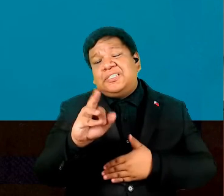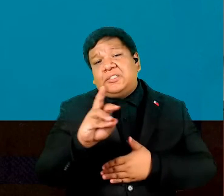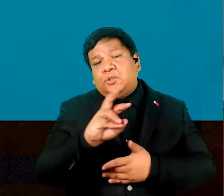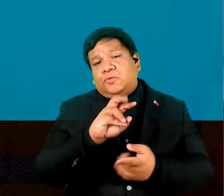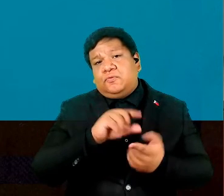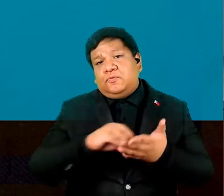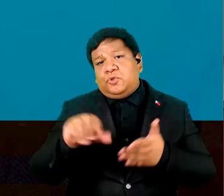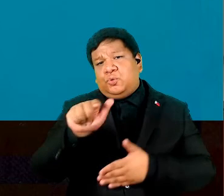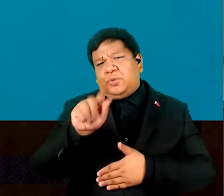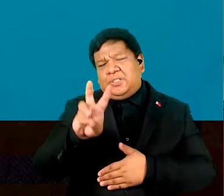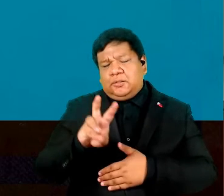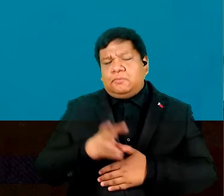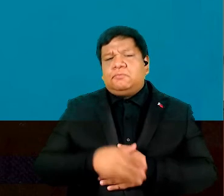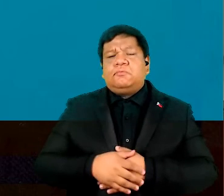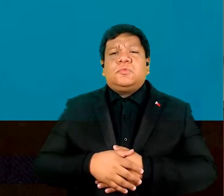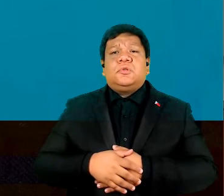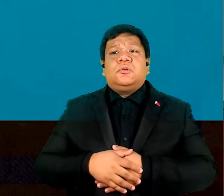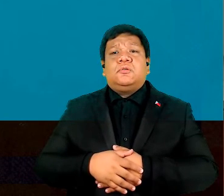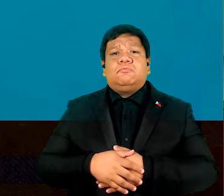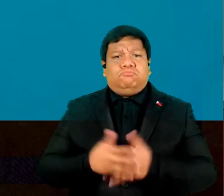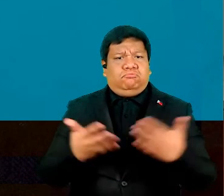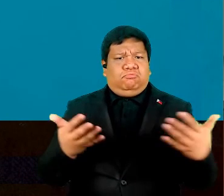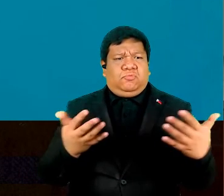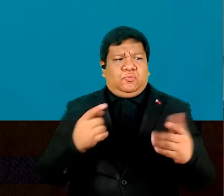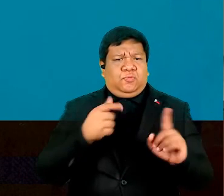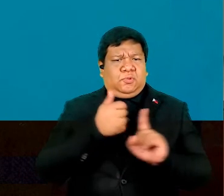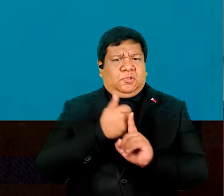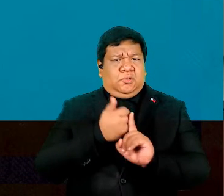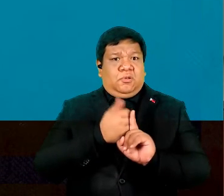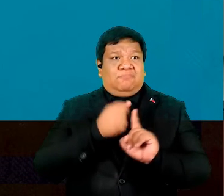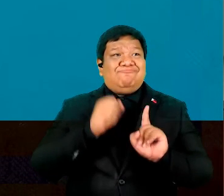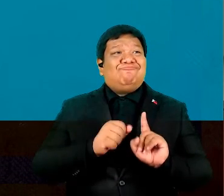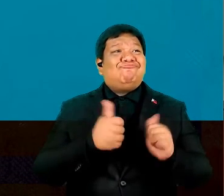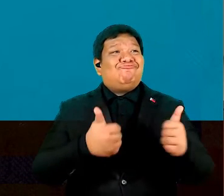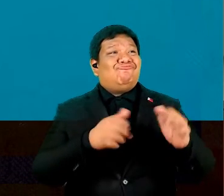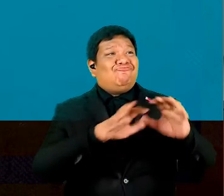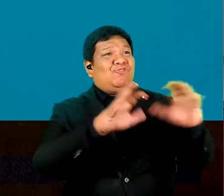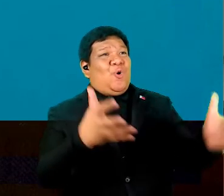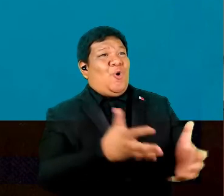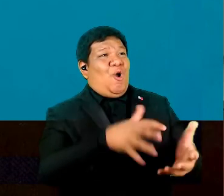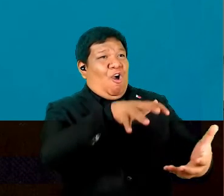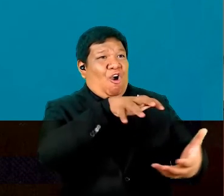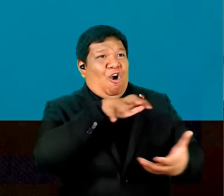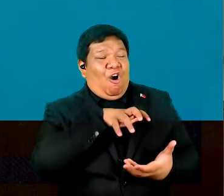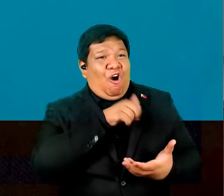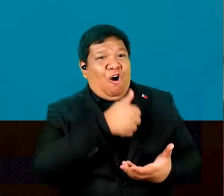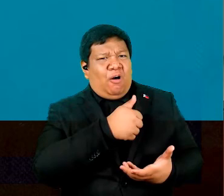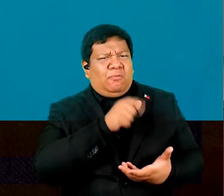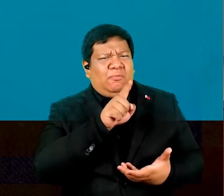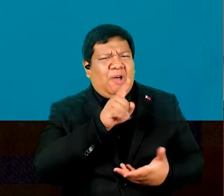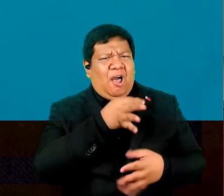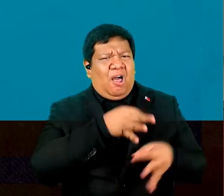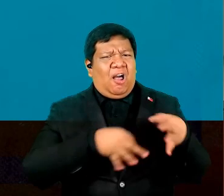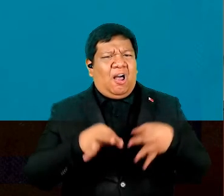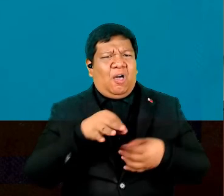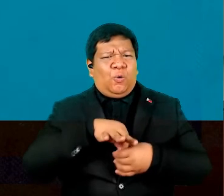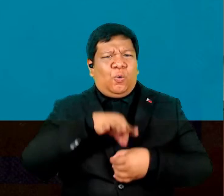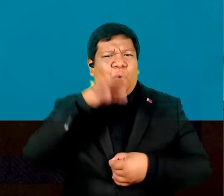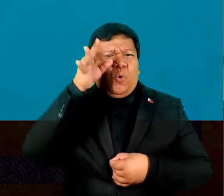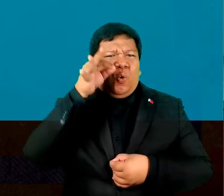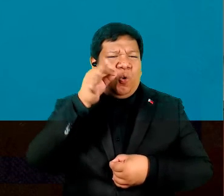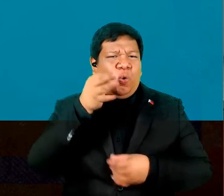verse 26, what good will it be for someone to gain the whole world, yet forfeit their